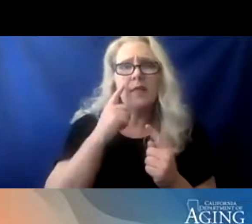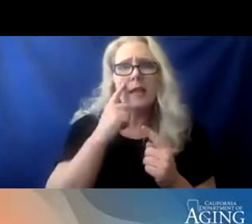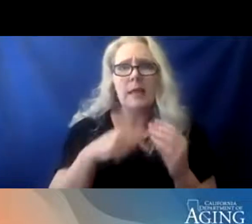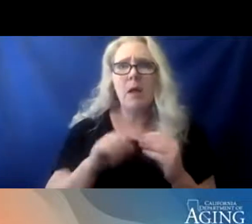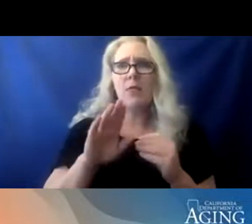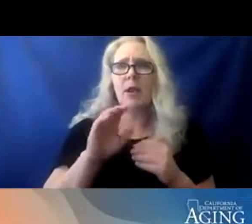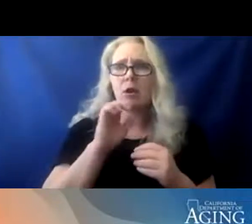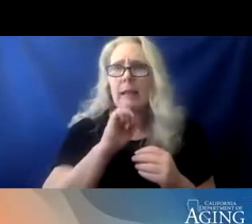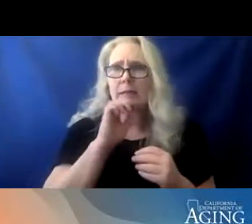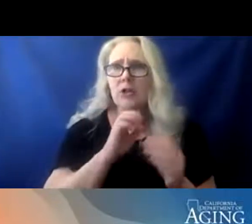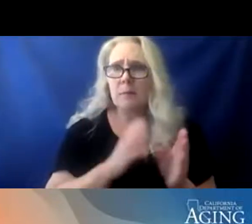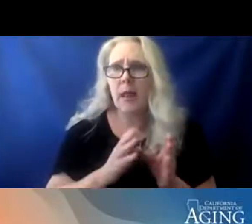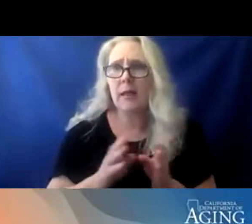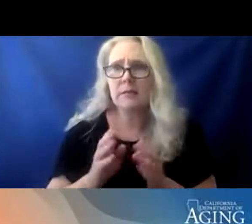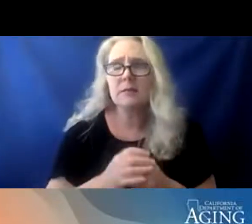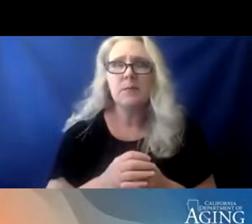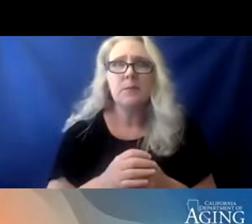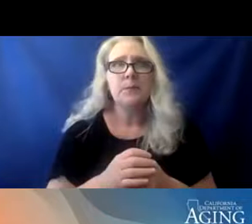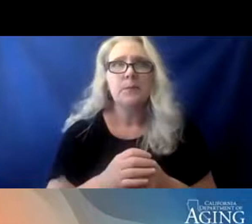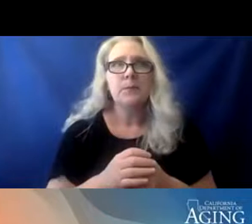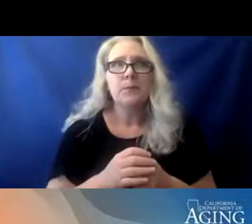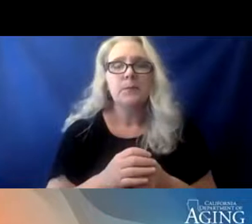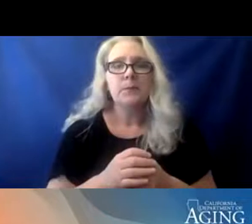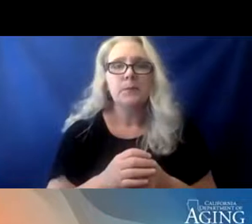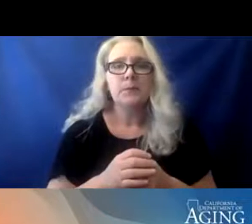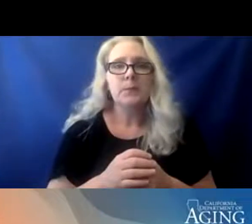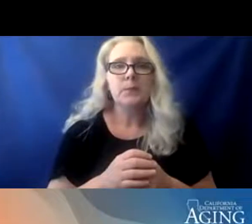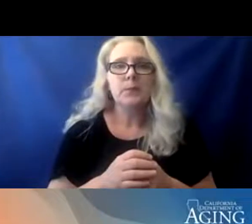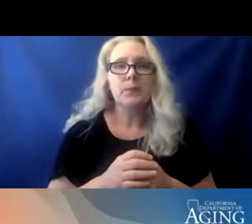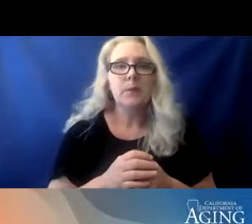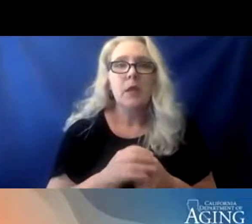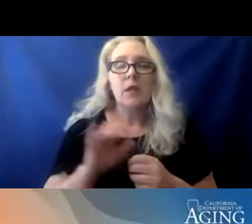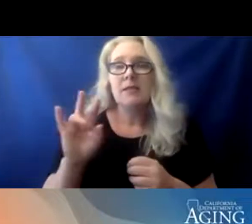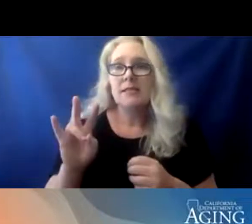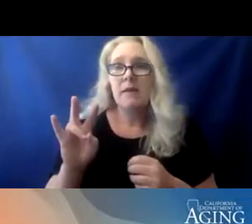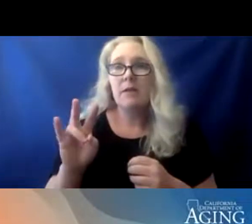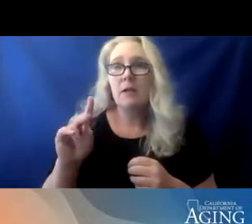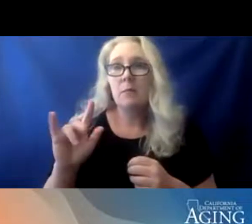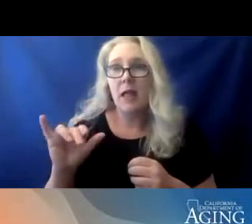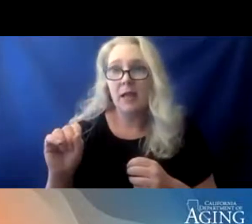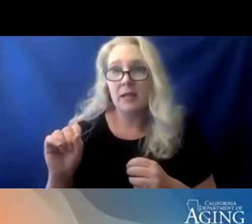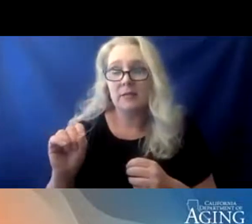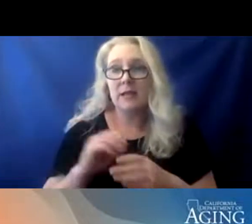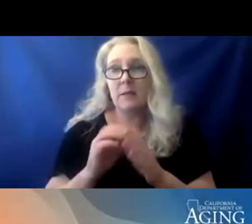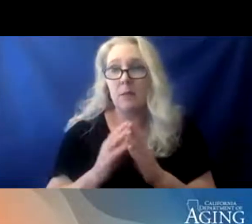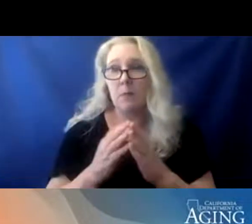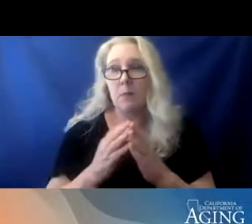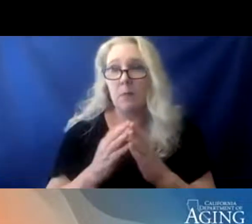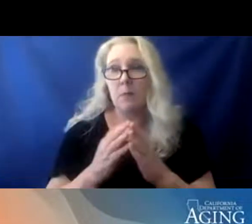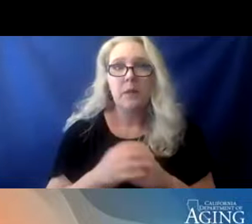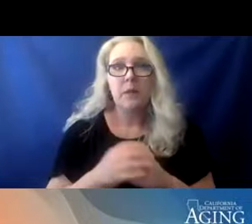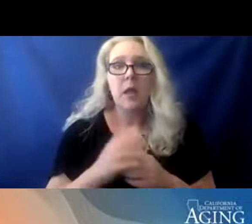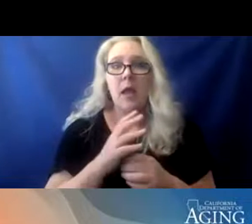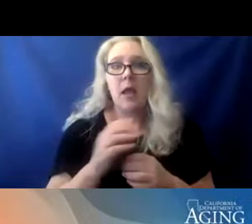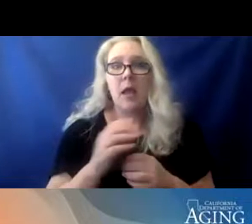for aging. As this slide indicates, there are 7 plays in the playbook, and each of these first 6 plays offers